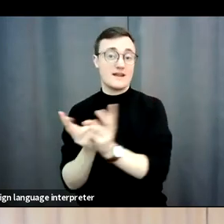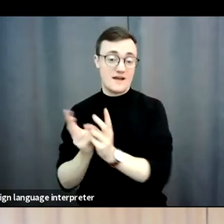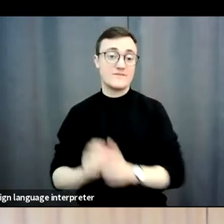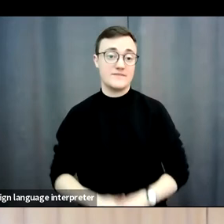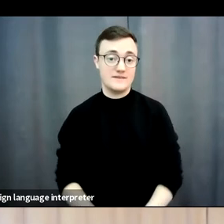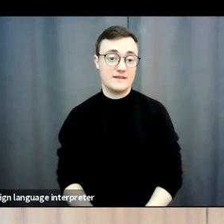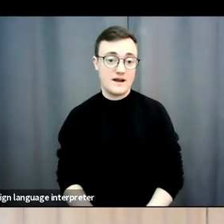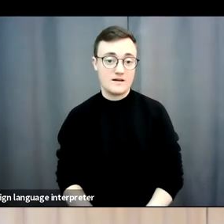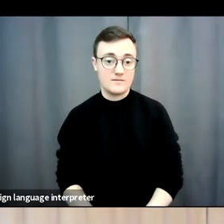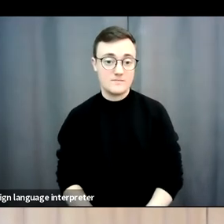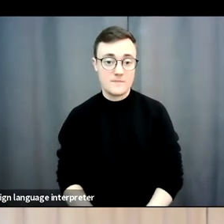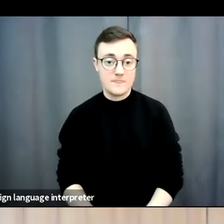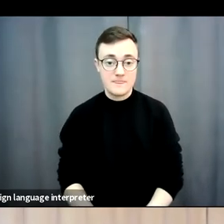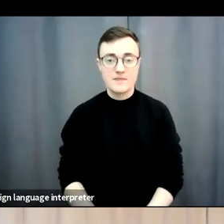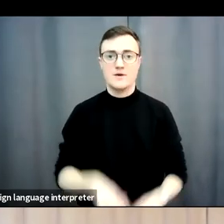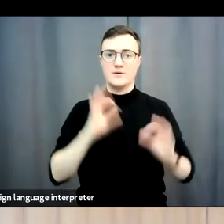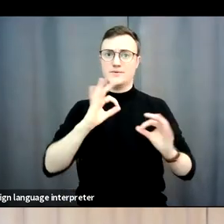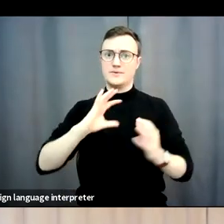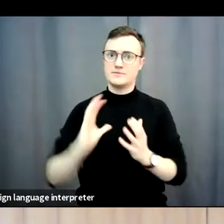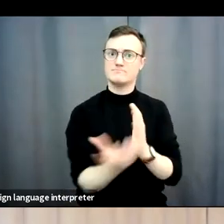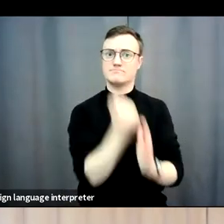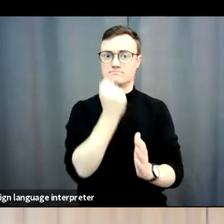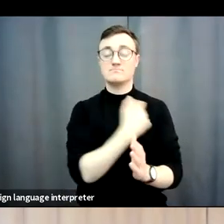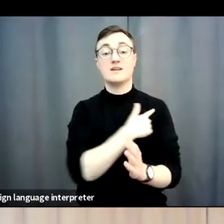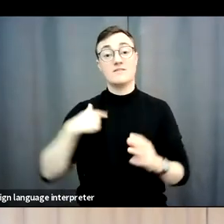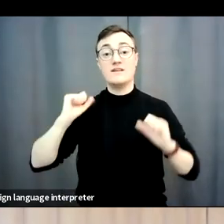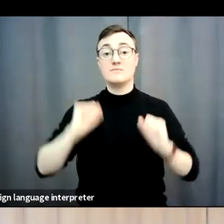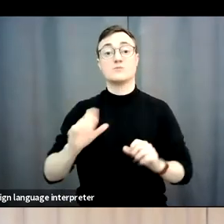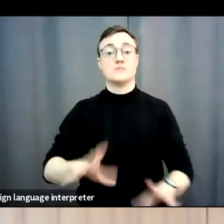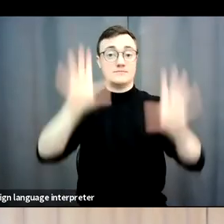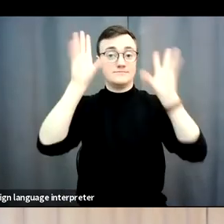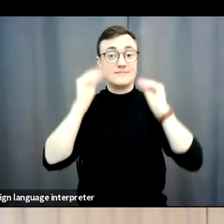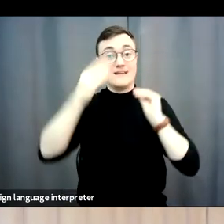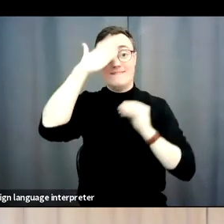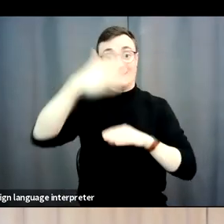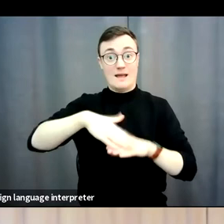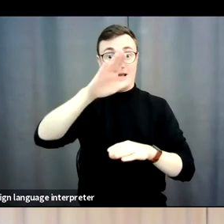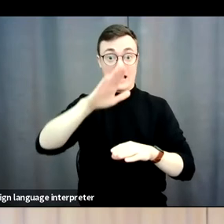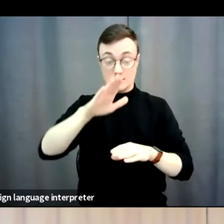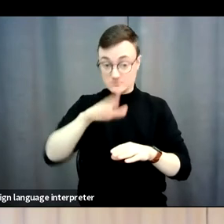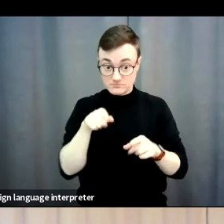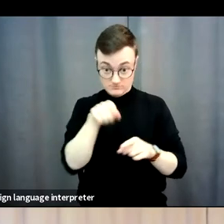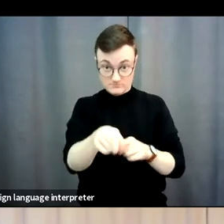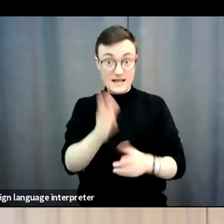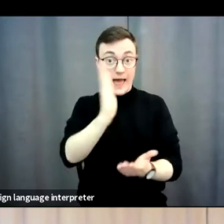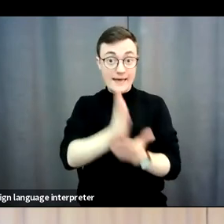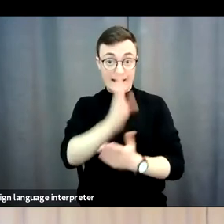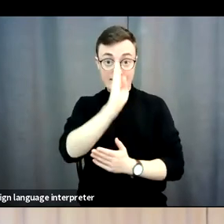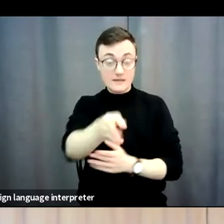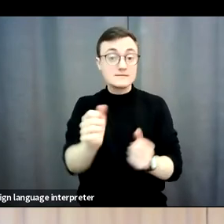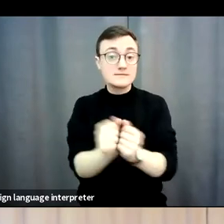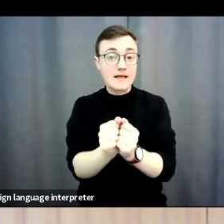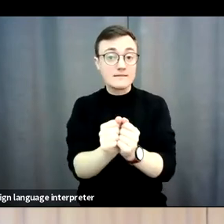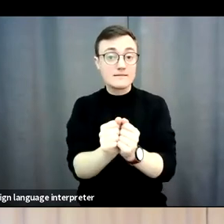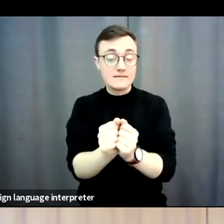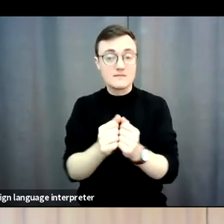Primarily, to accomplish this, we need to know more about if we are on the right track. This means